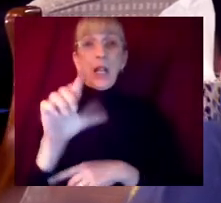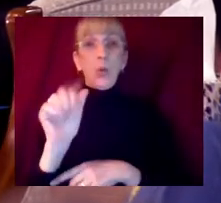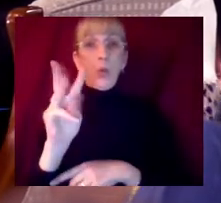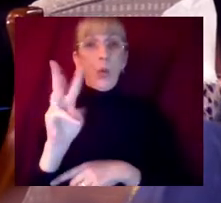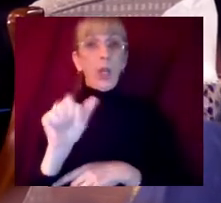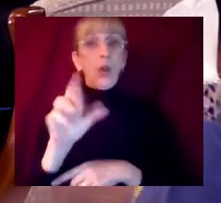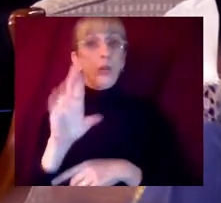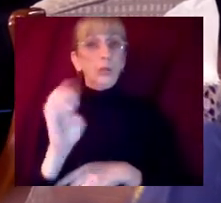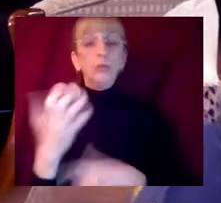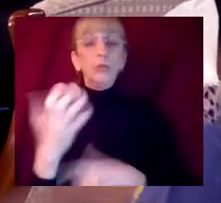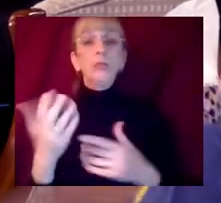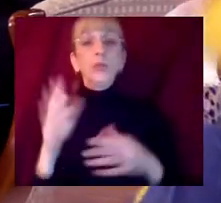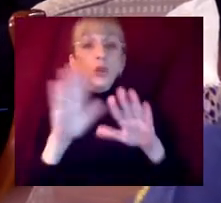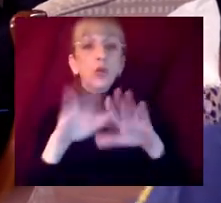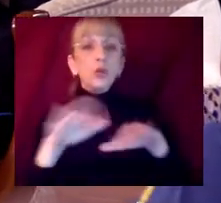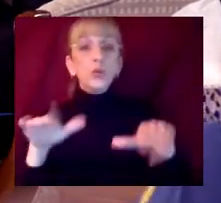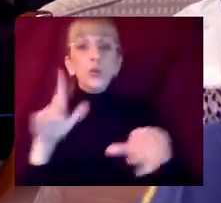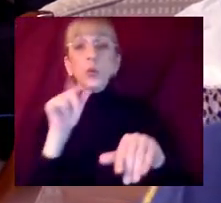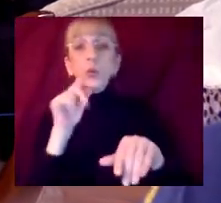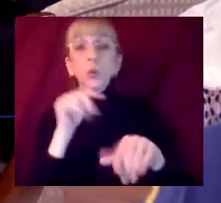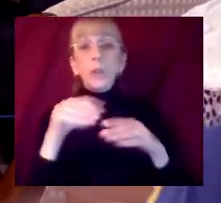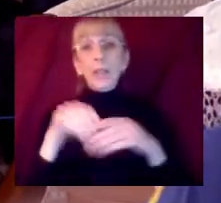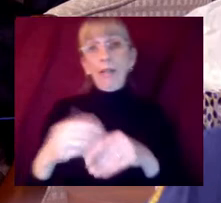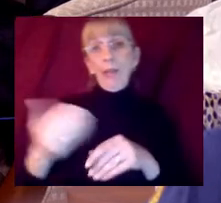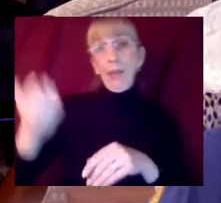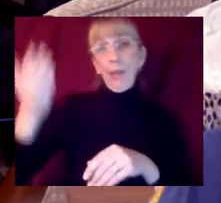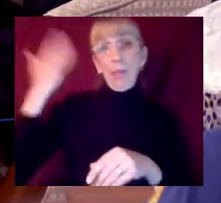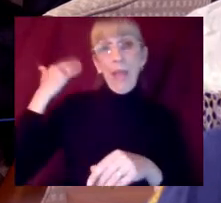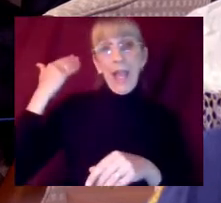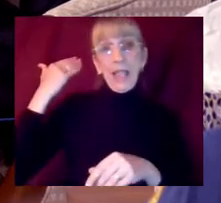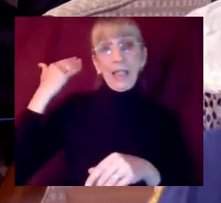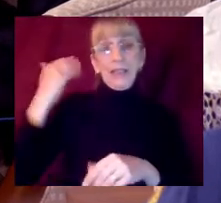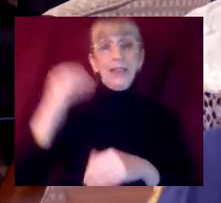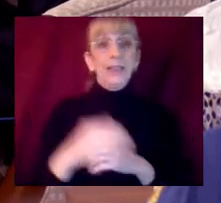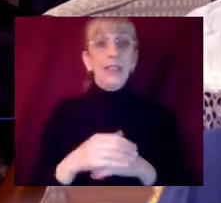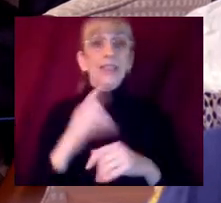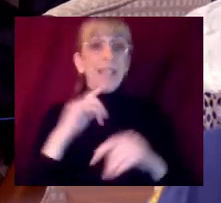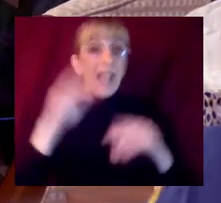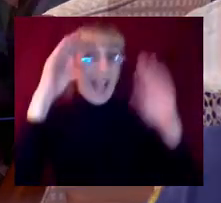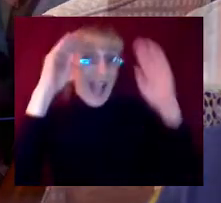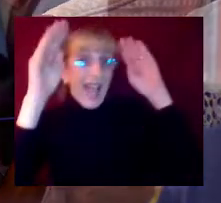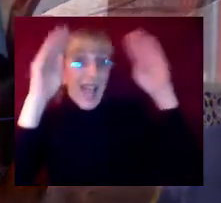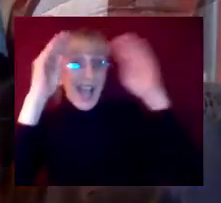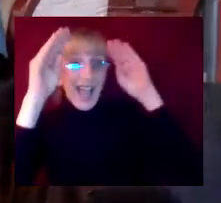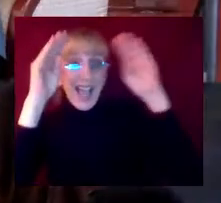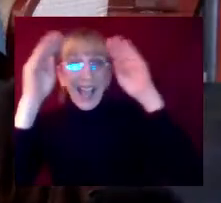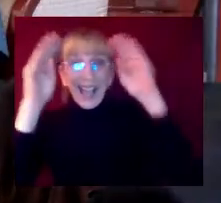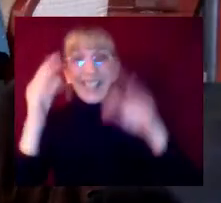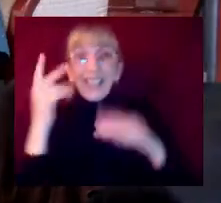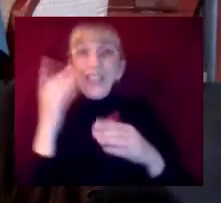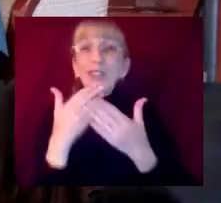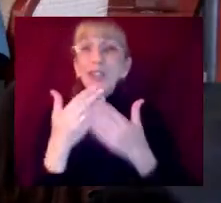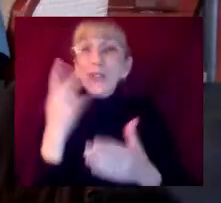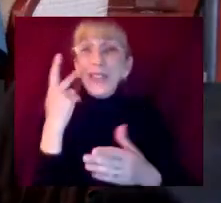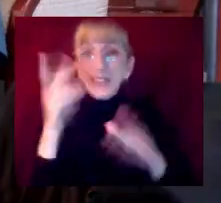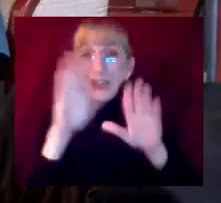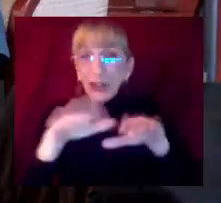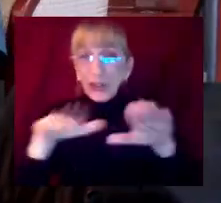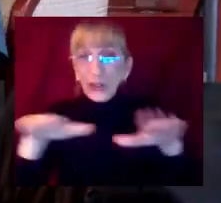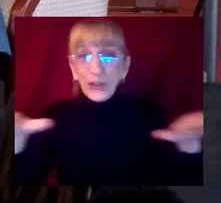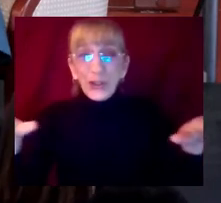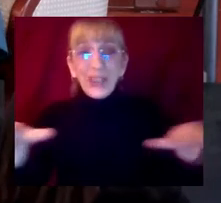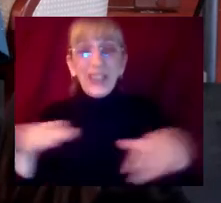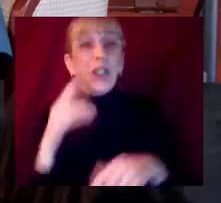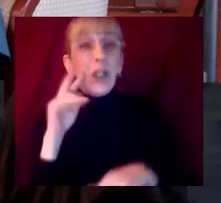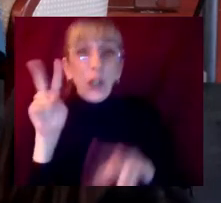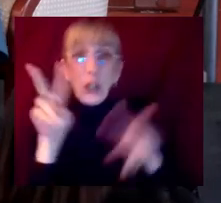some of whom are in the back. They came all the way up here. Hi there. See all those good to see ones? All of you. We also have some Look